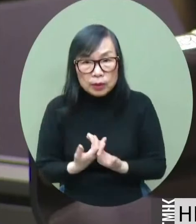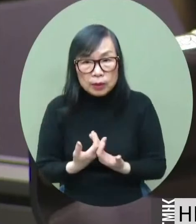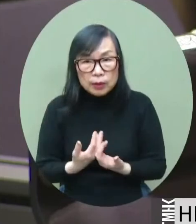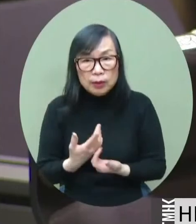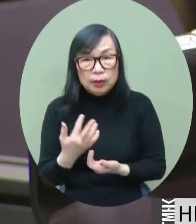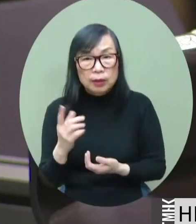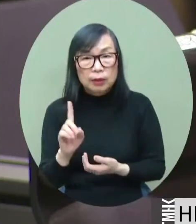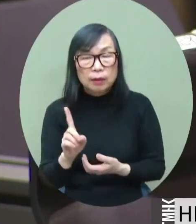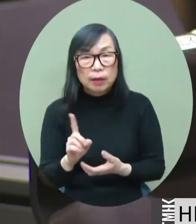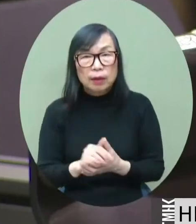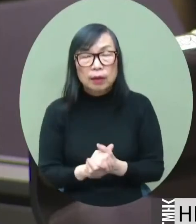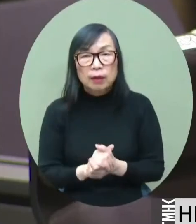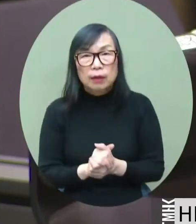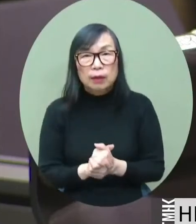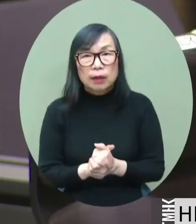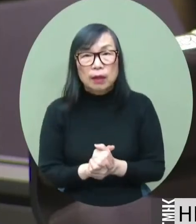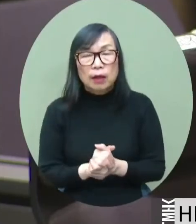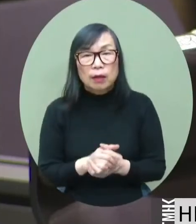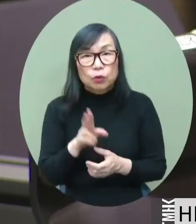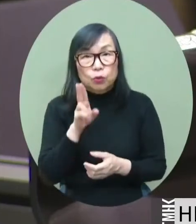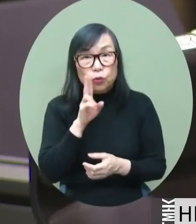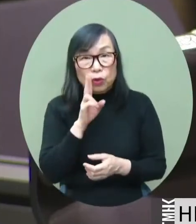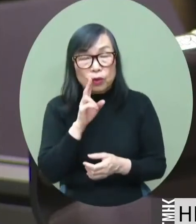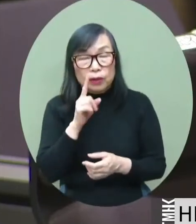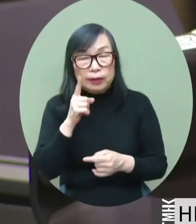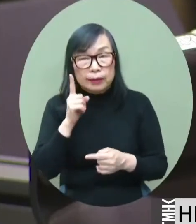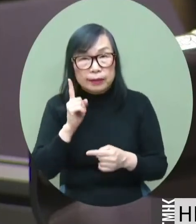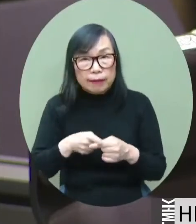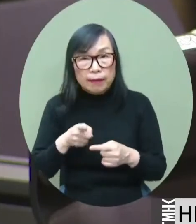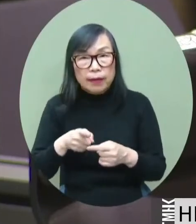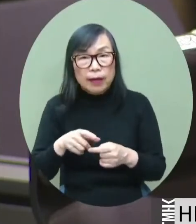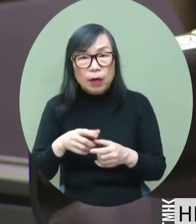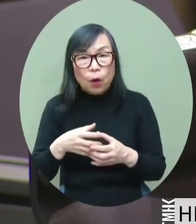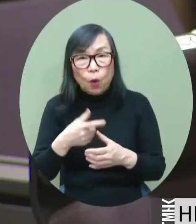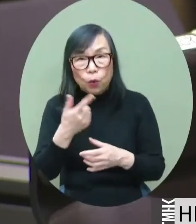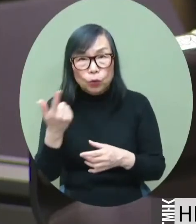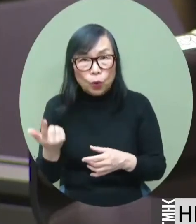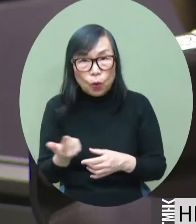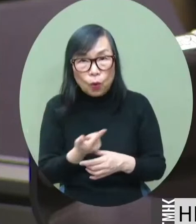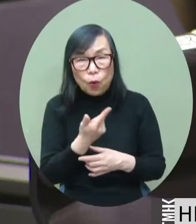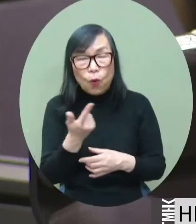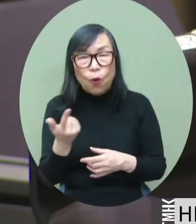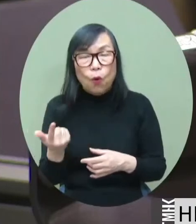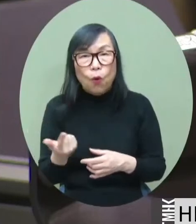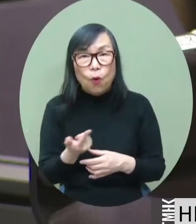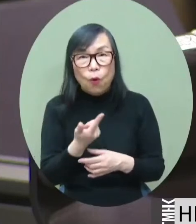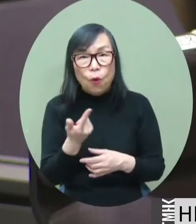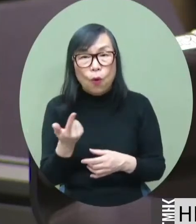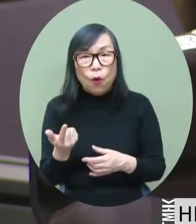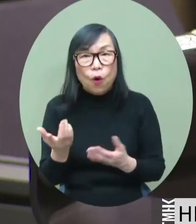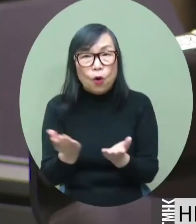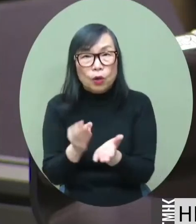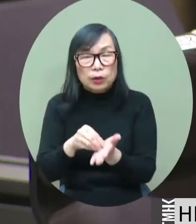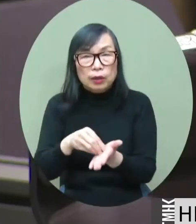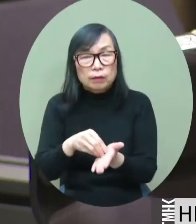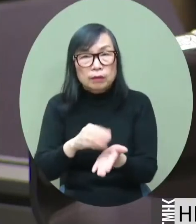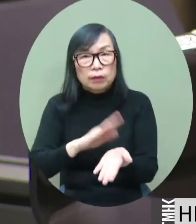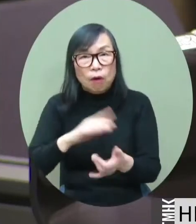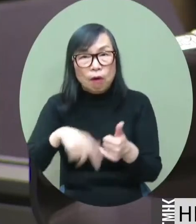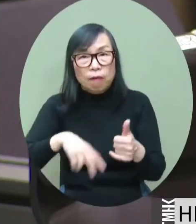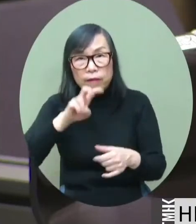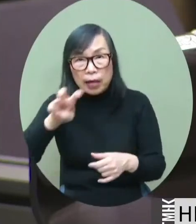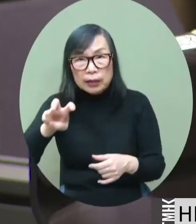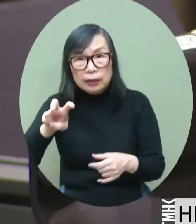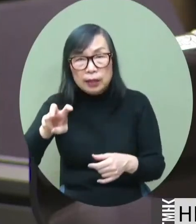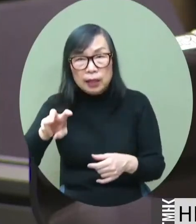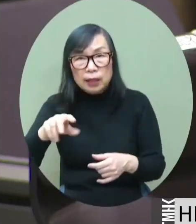this time to deal with the potential sharp rise of cases, if any, as compared to the last few months? And my last question is on the imported